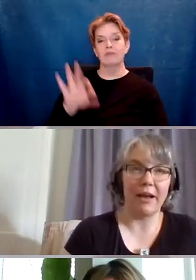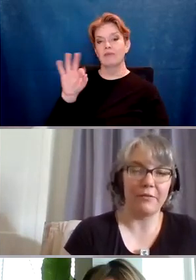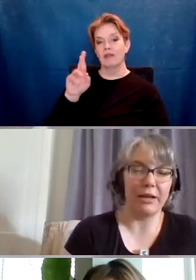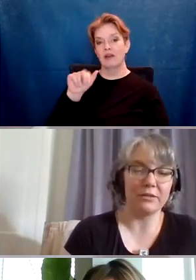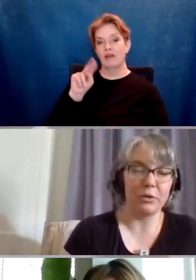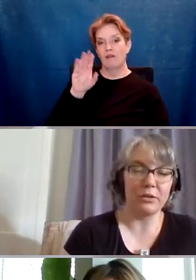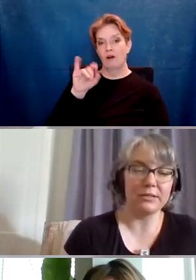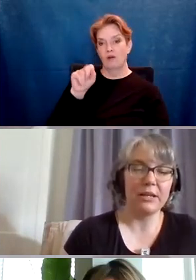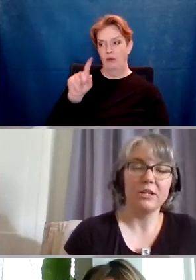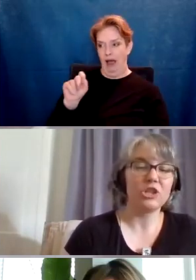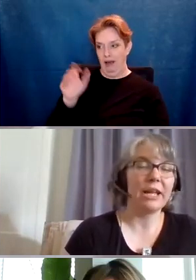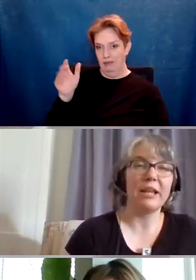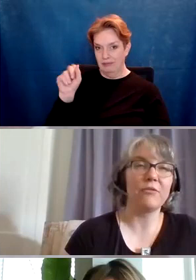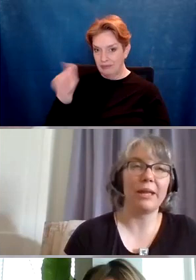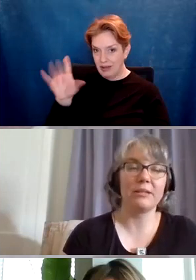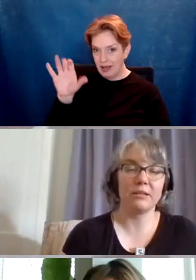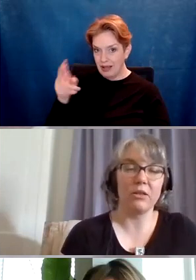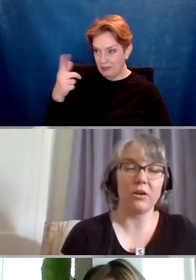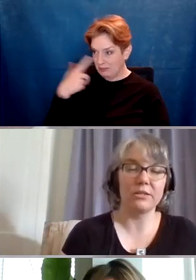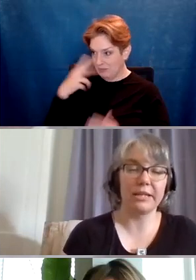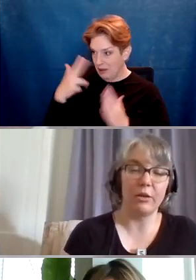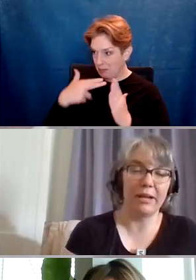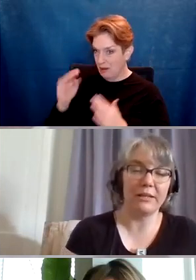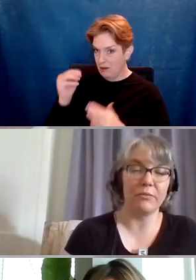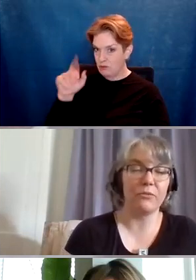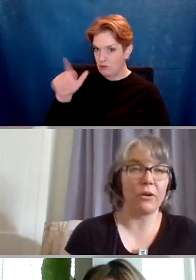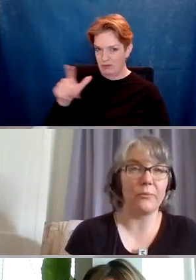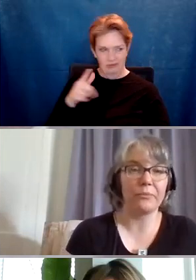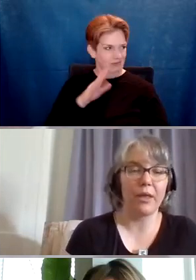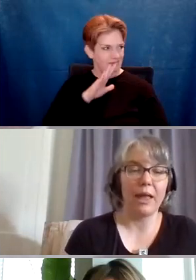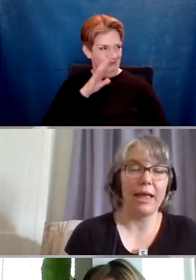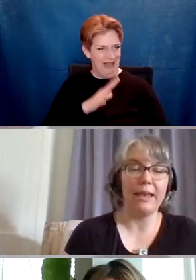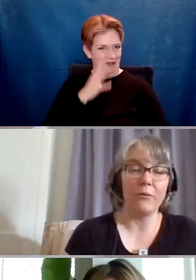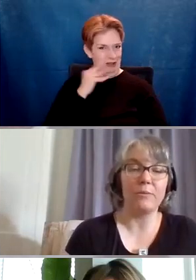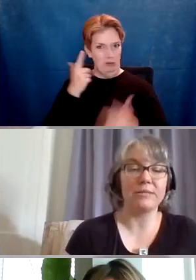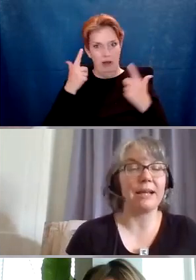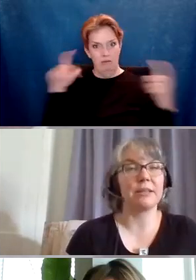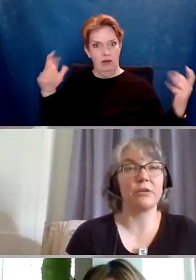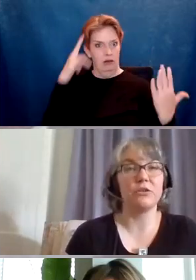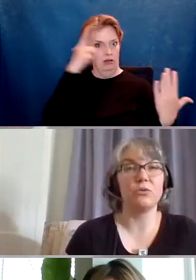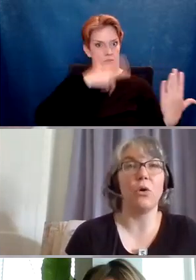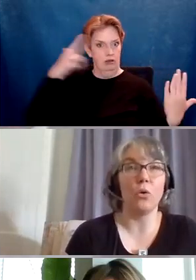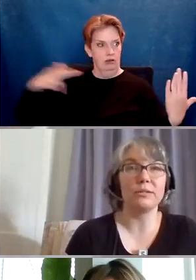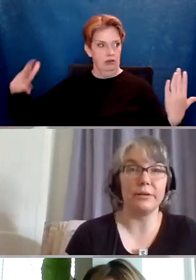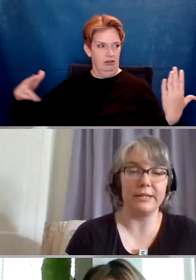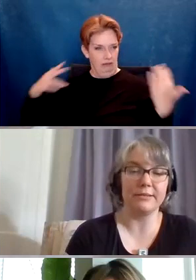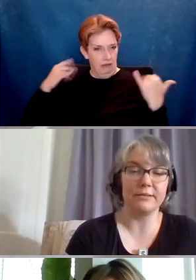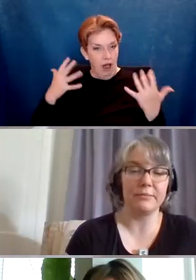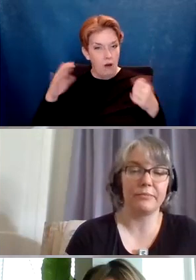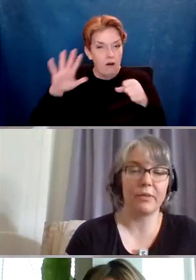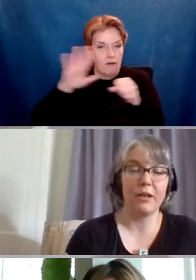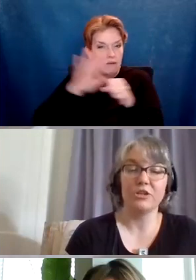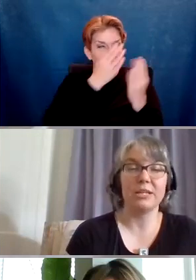paint the African House murals, she had never painted a large-scale painting before, and now he was asking her to do a whole